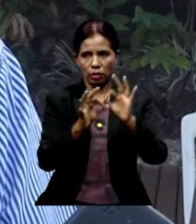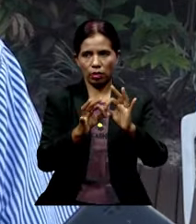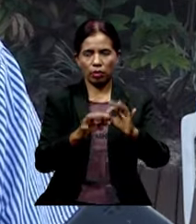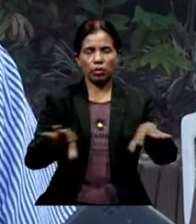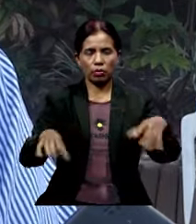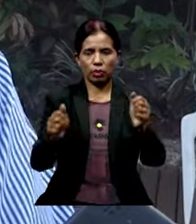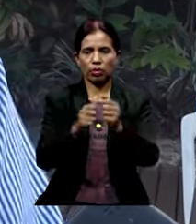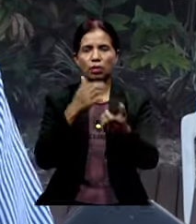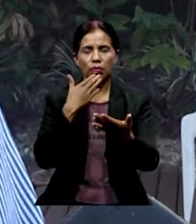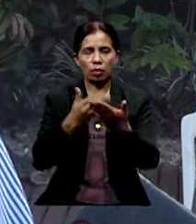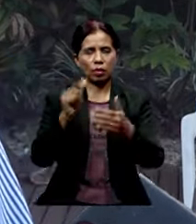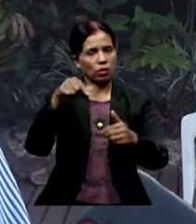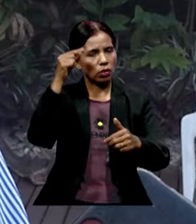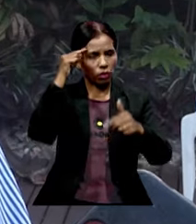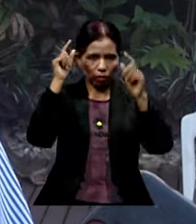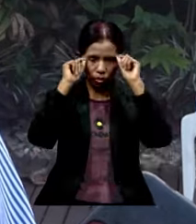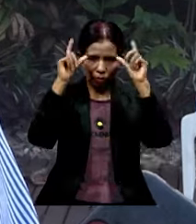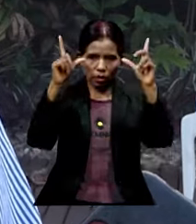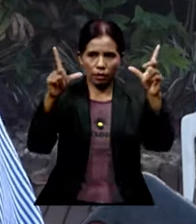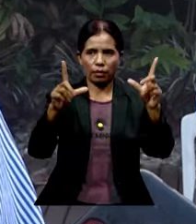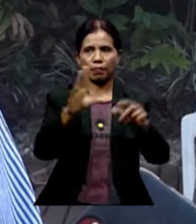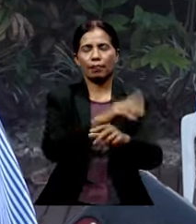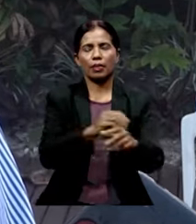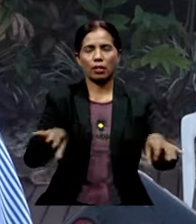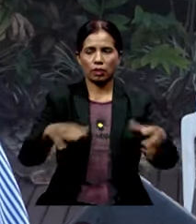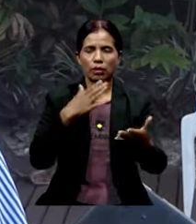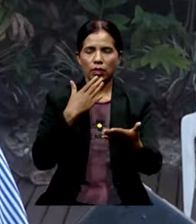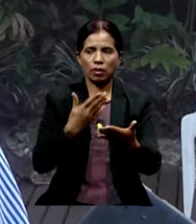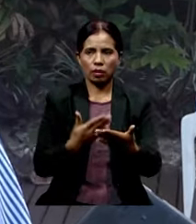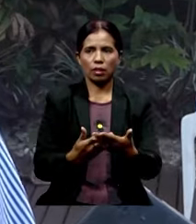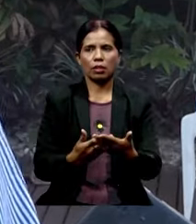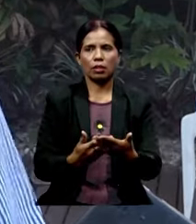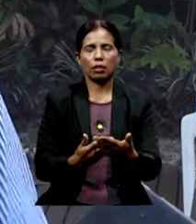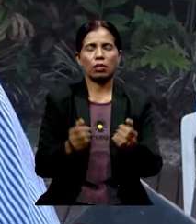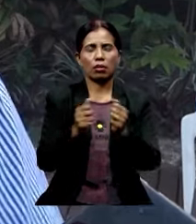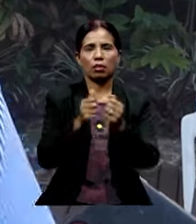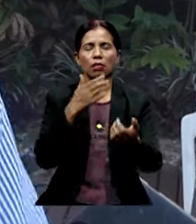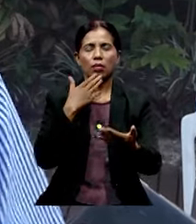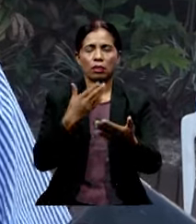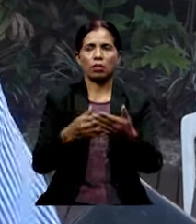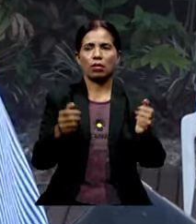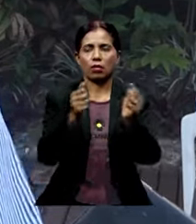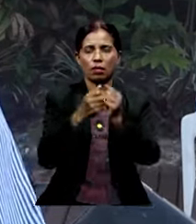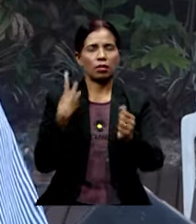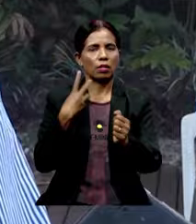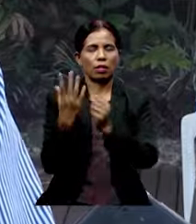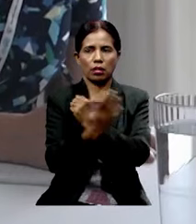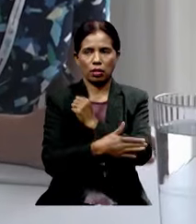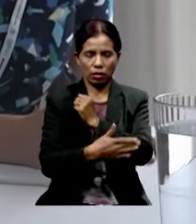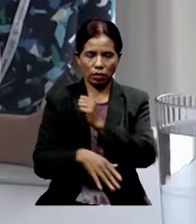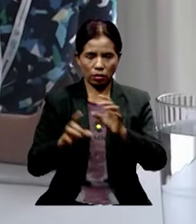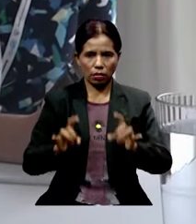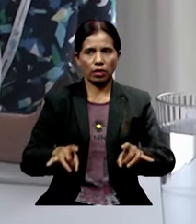cooperação do dia com o governo Timor-Leste, o progresso do NSE acontece e o benefício mútuo vai ter aí o Austrália.